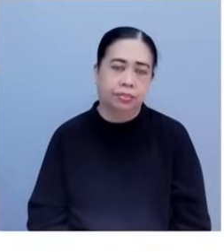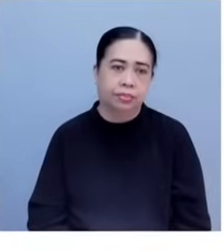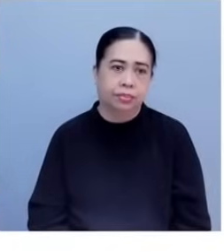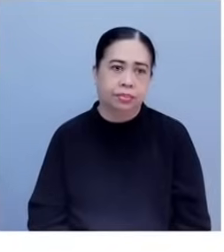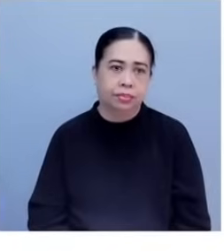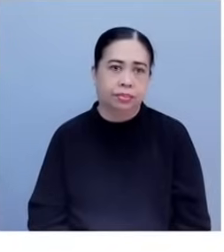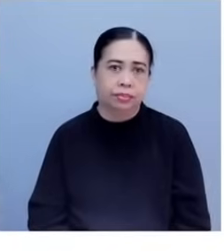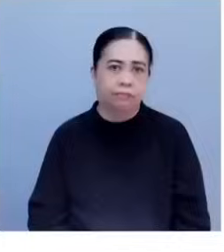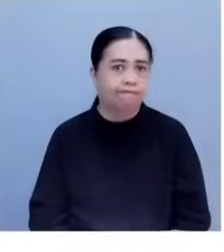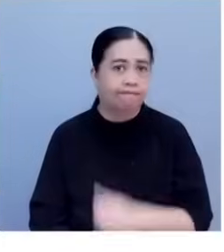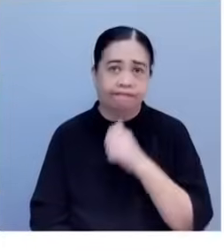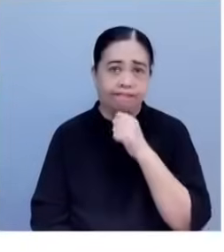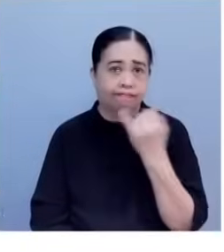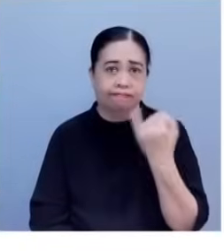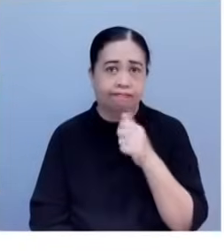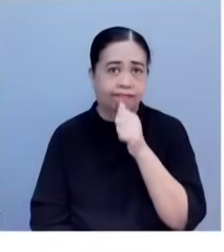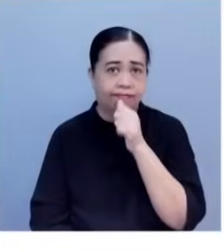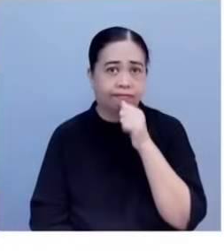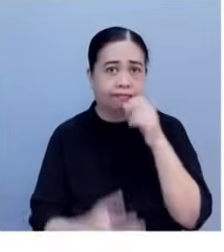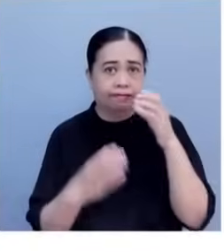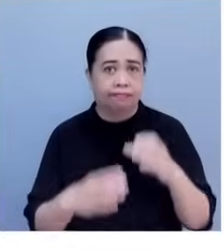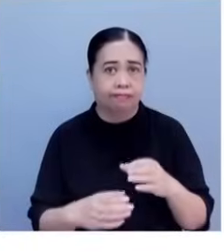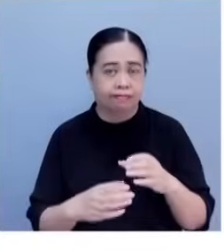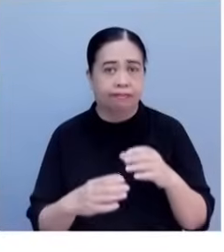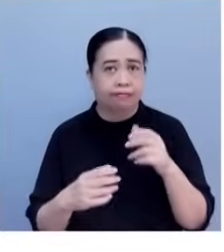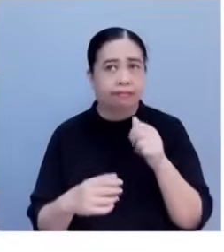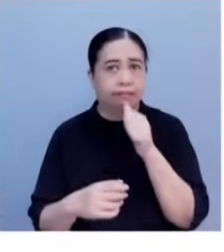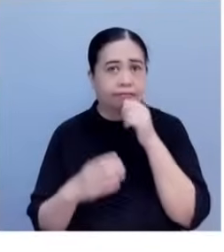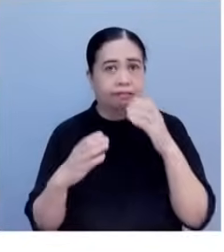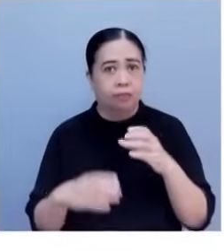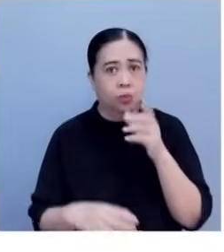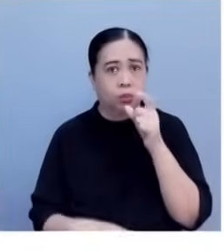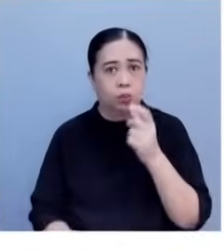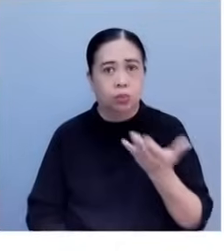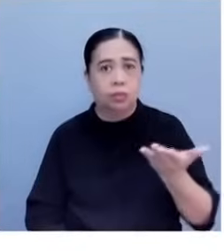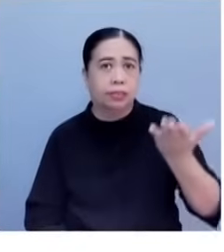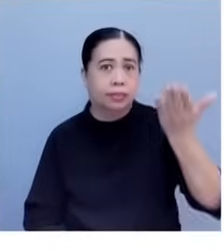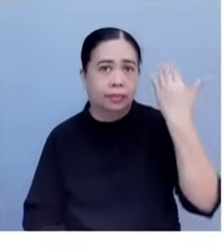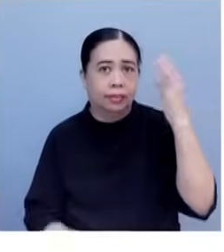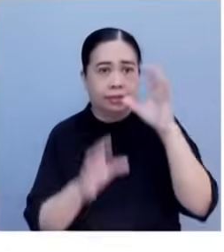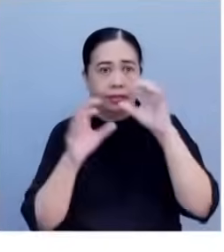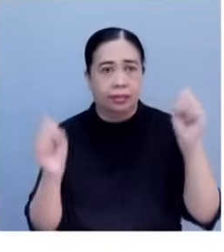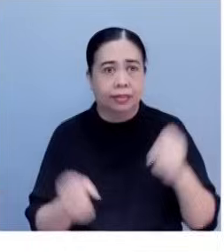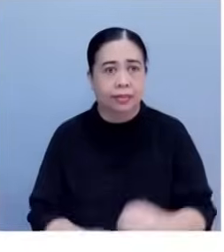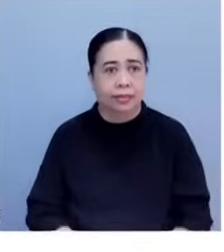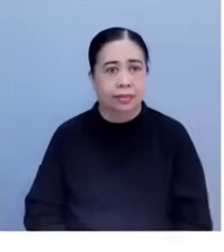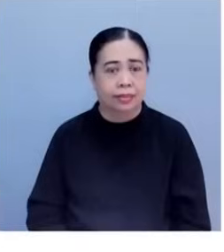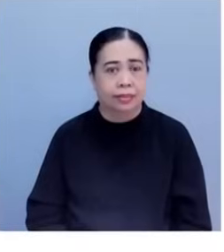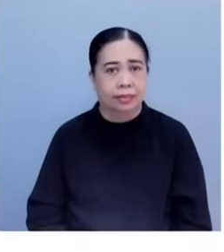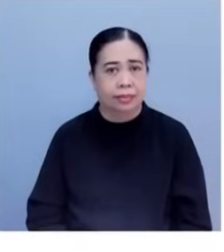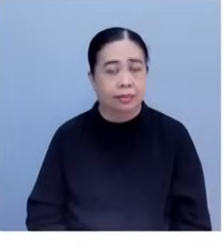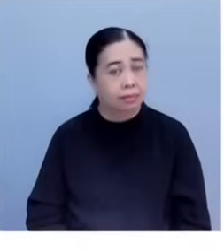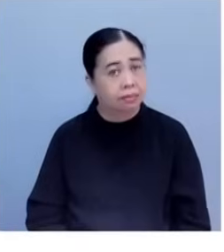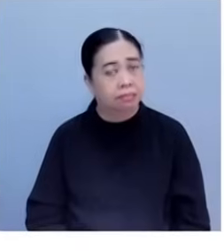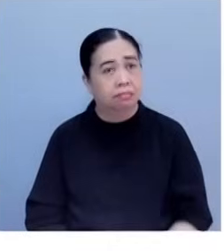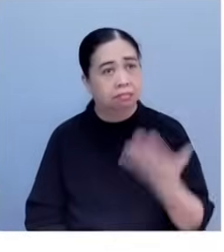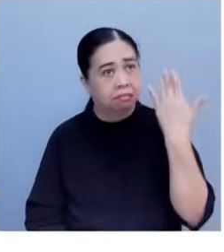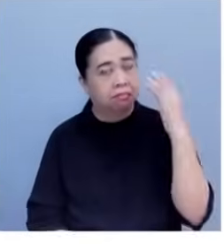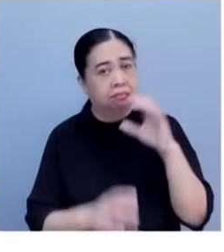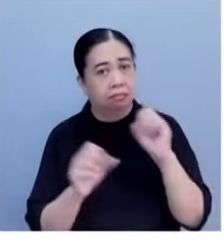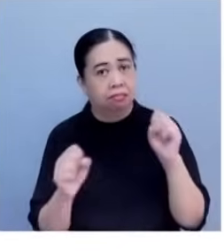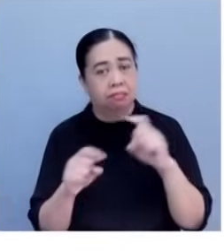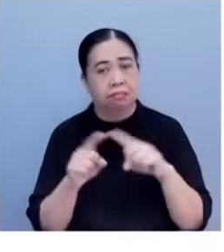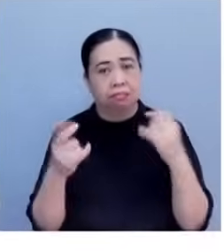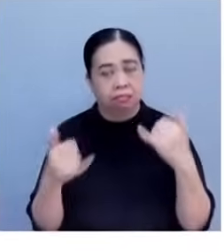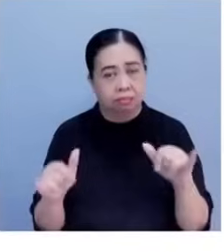He's not just a private citizen. He's a private citizen who was a former president. Well, he was a former president, but the fact